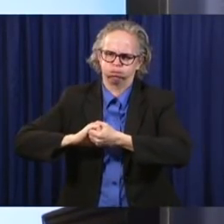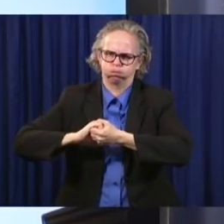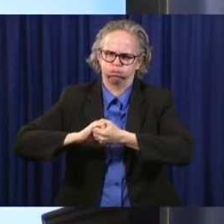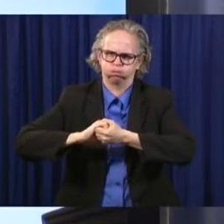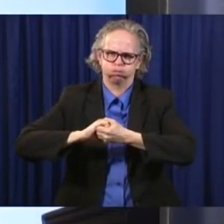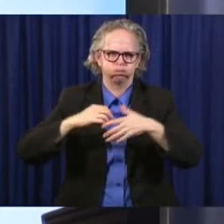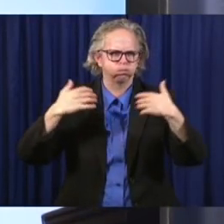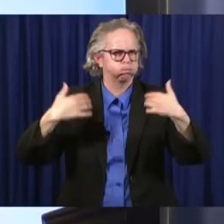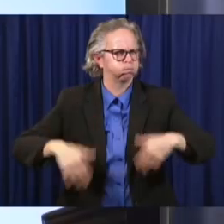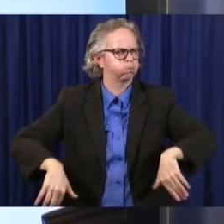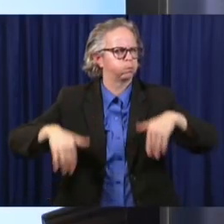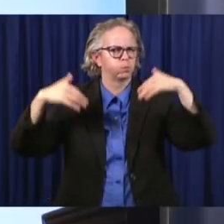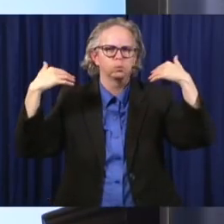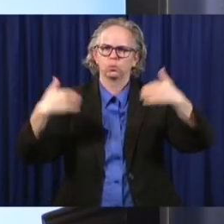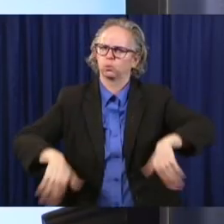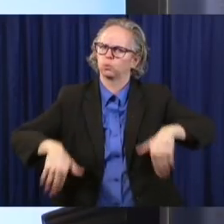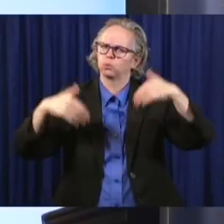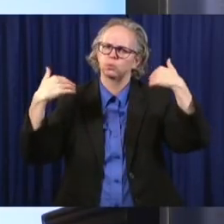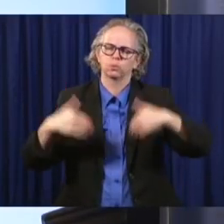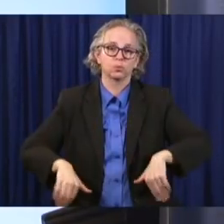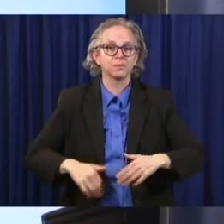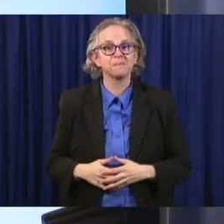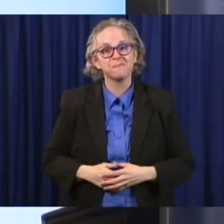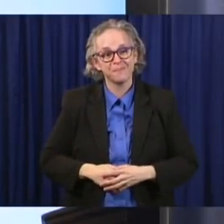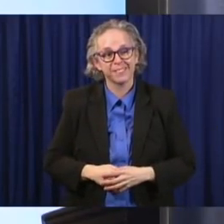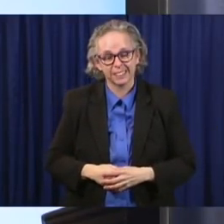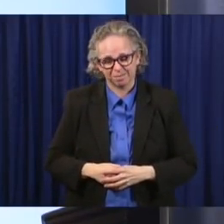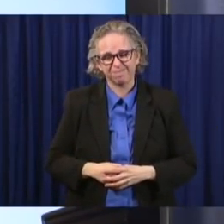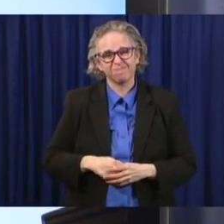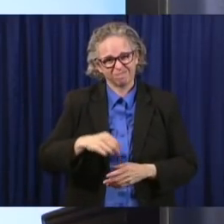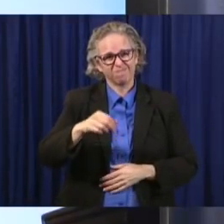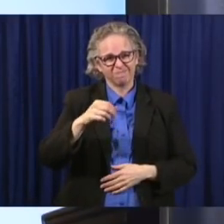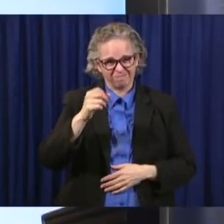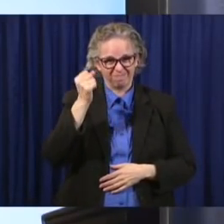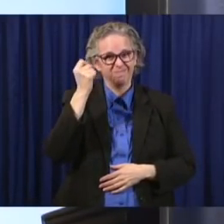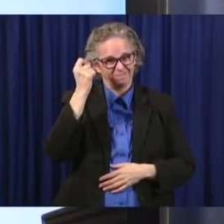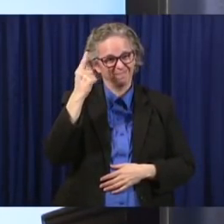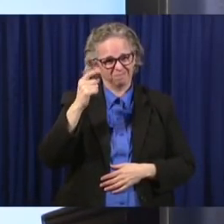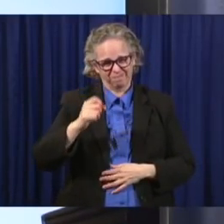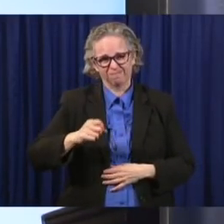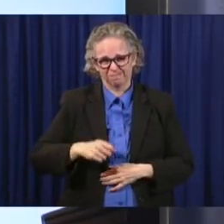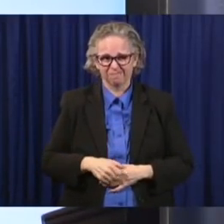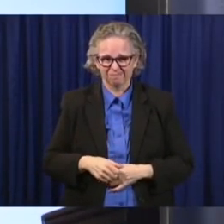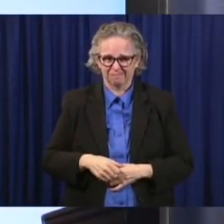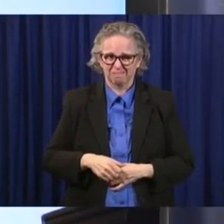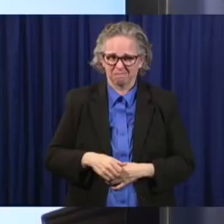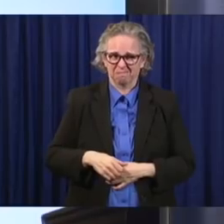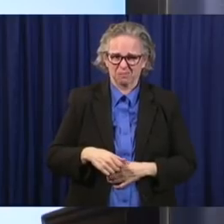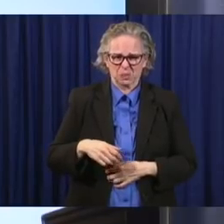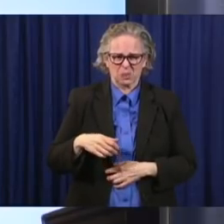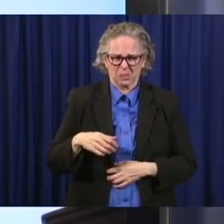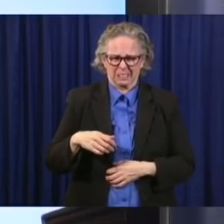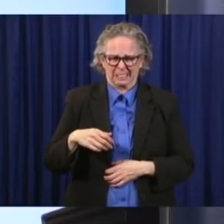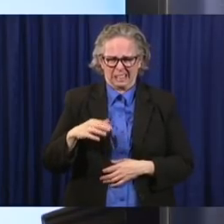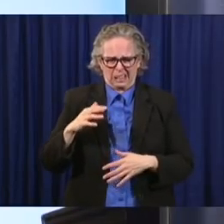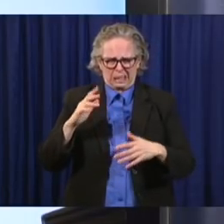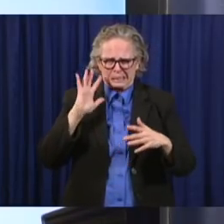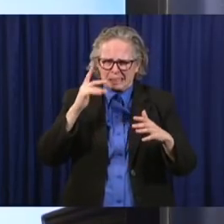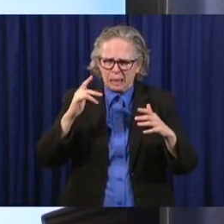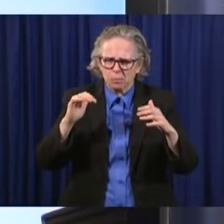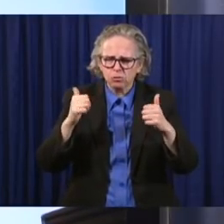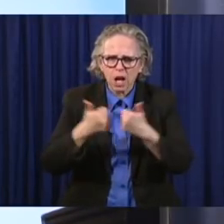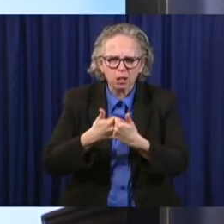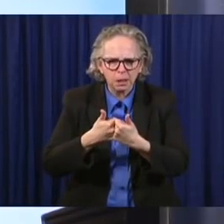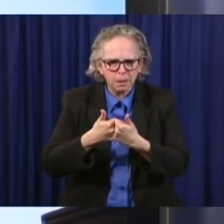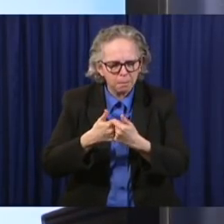differences, while on the surface could look like they could be challenging, they actually strengthened the recommendation that we put together